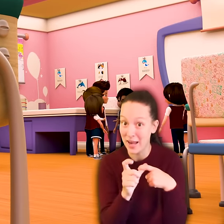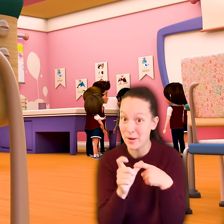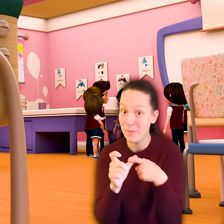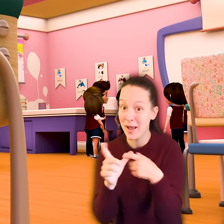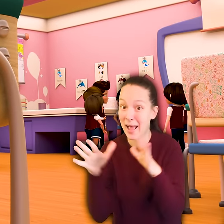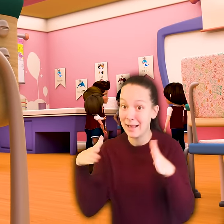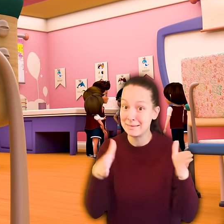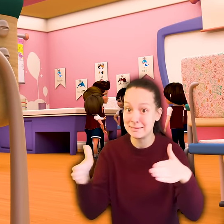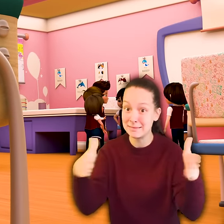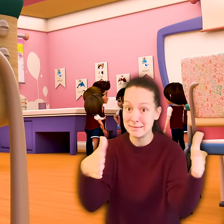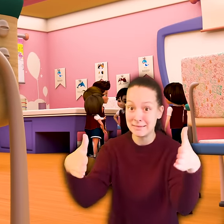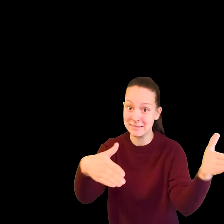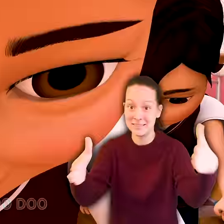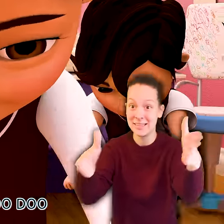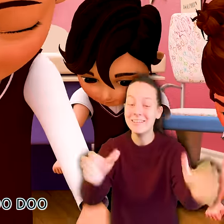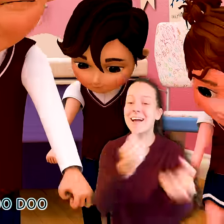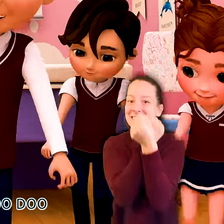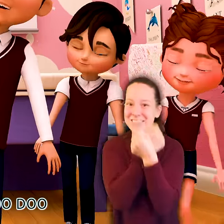run